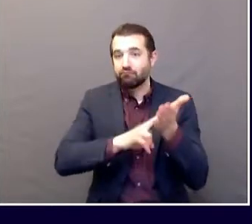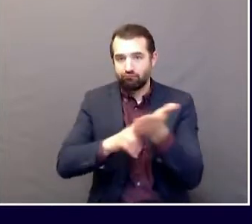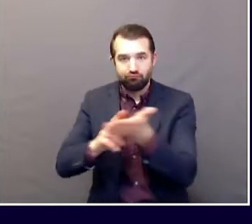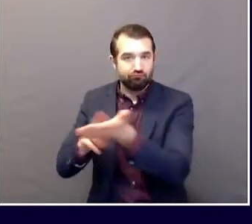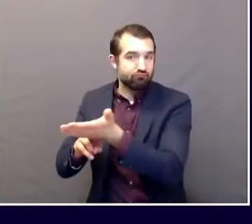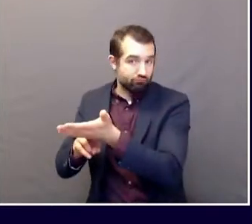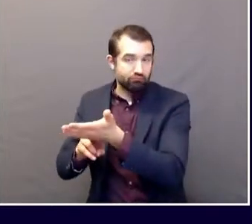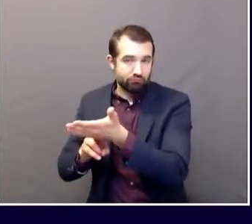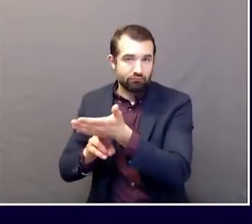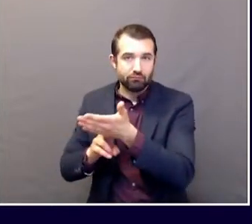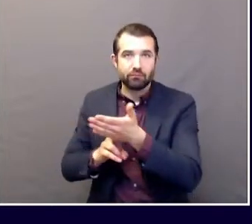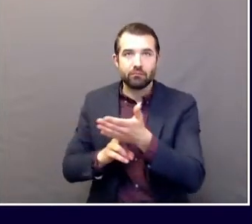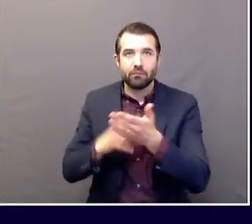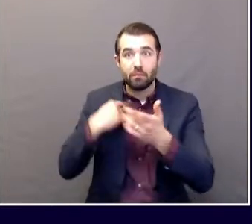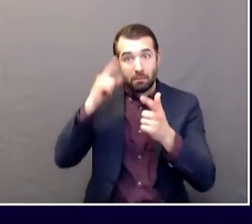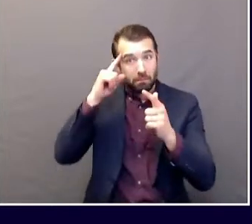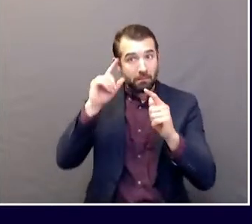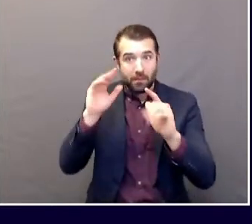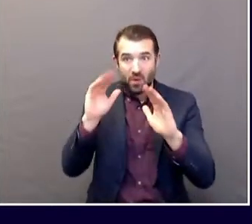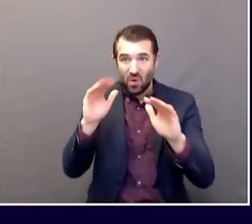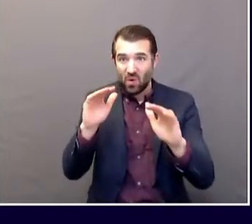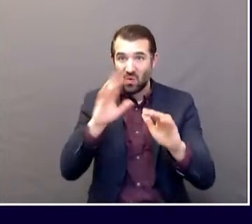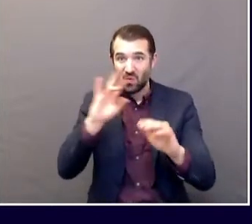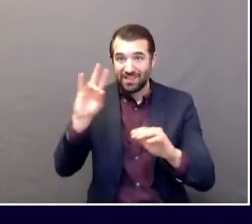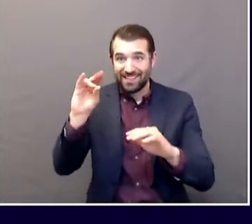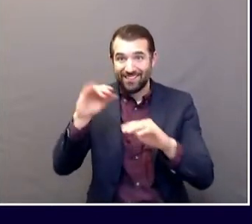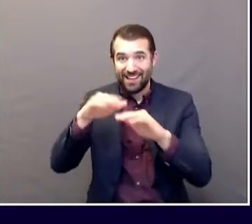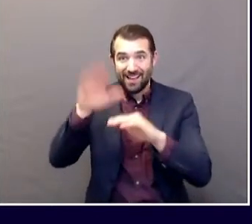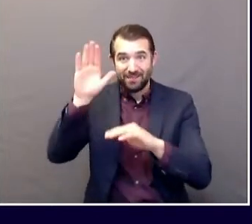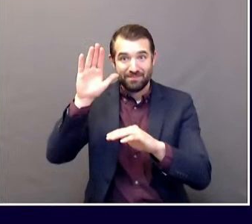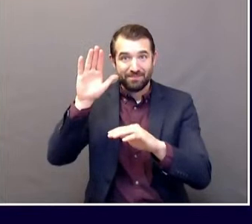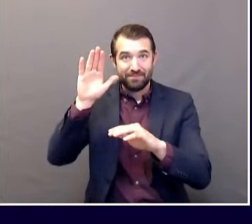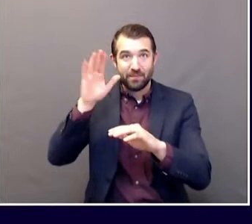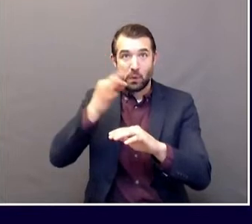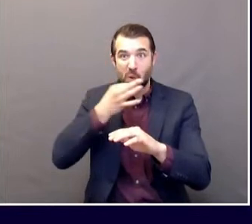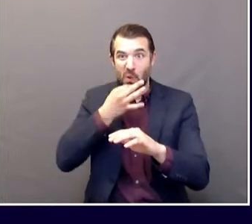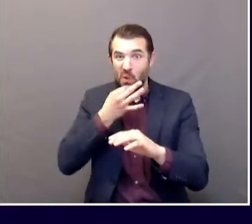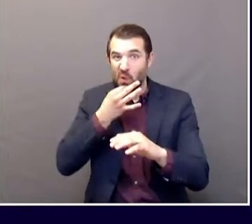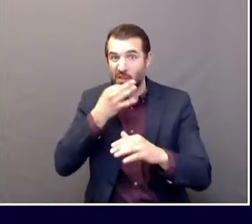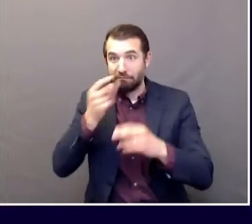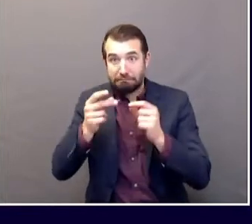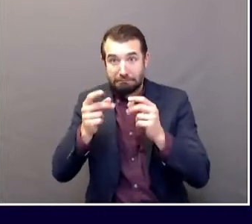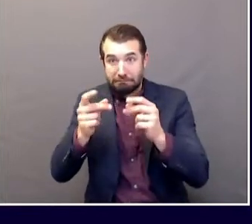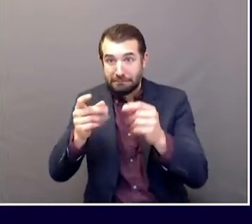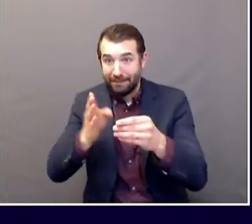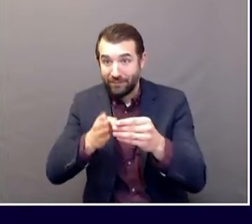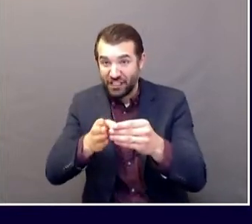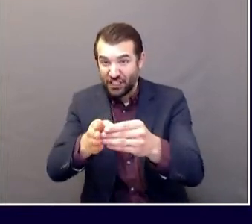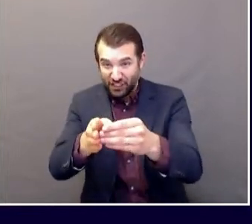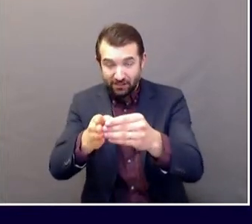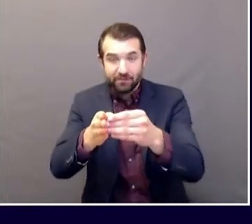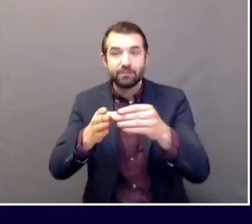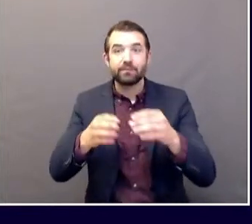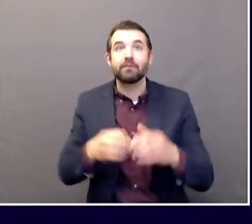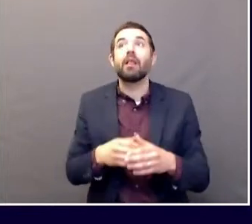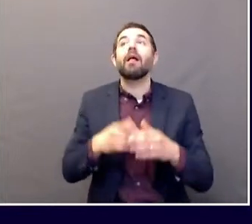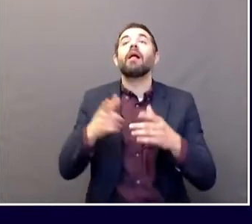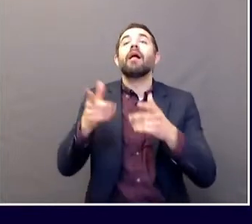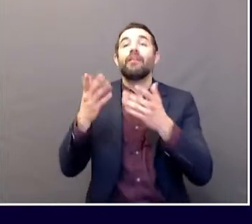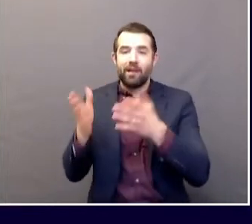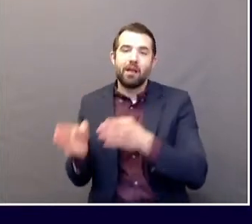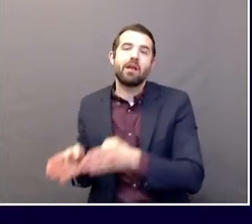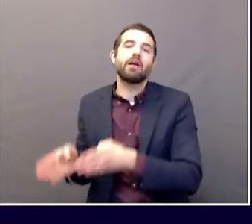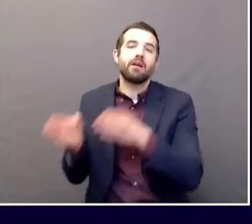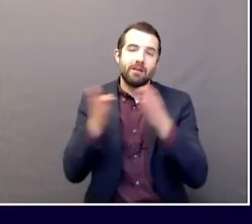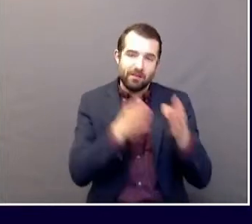this 70 plus age group quickly so we can begin to move on to other groups. Hopefully with the expanded supply that we just announced, that